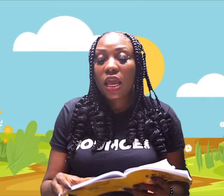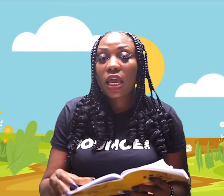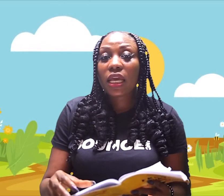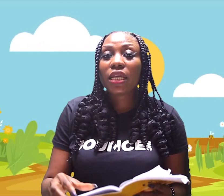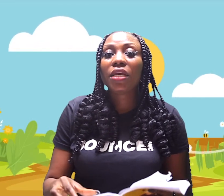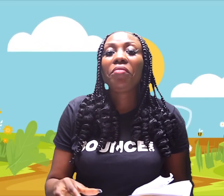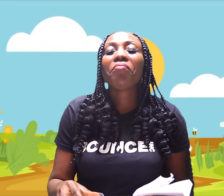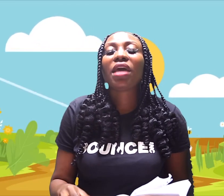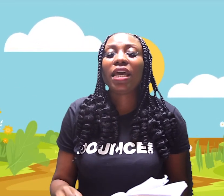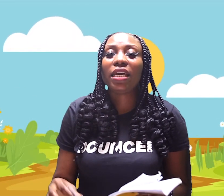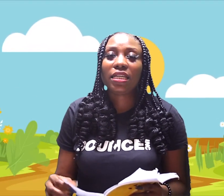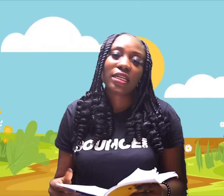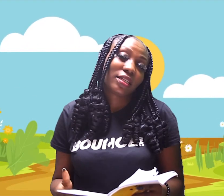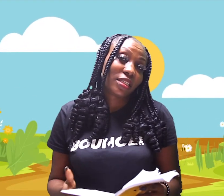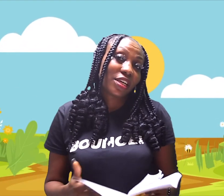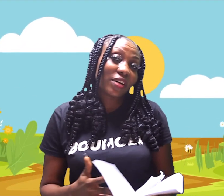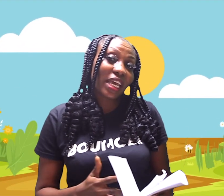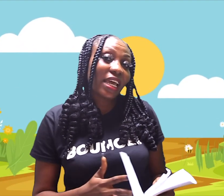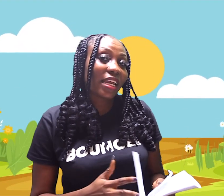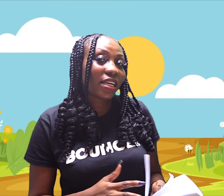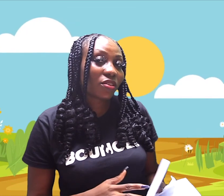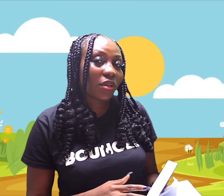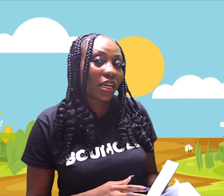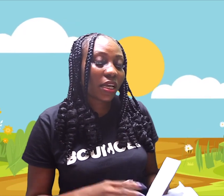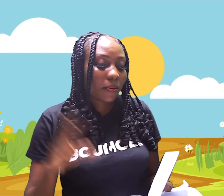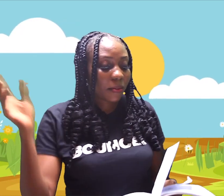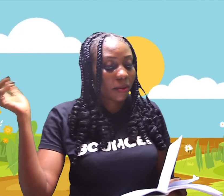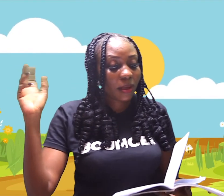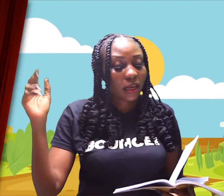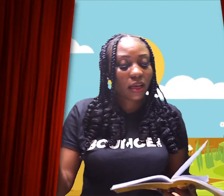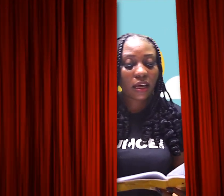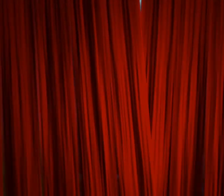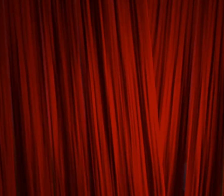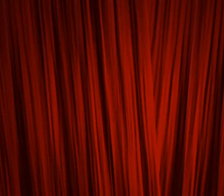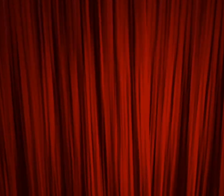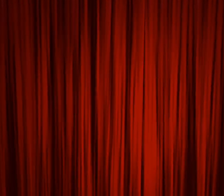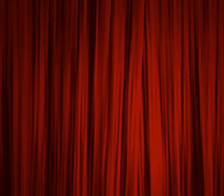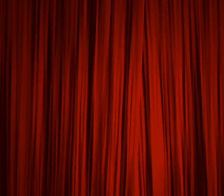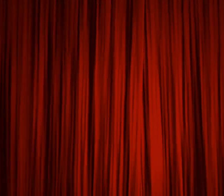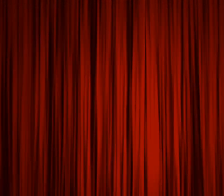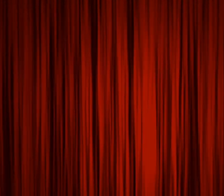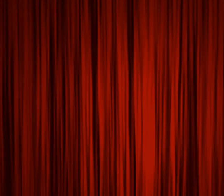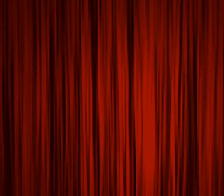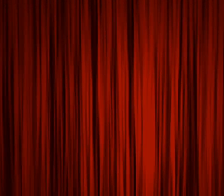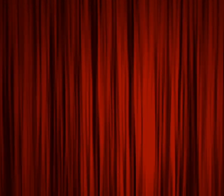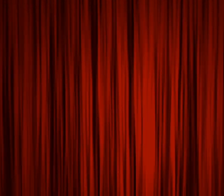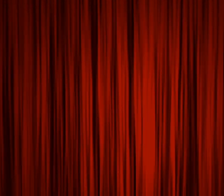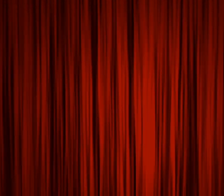Amen. See you again next week. Bye-bye.